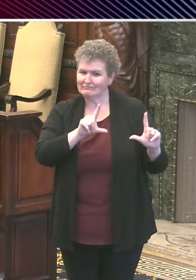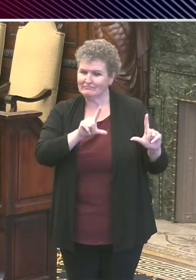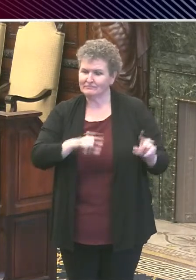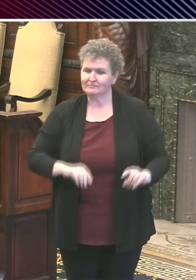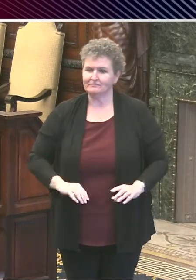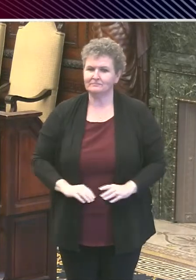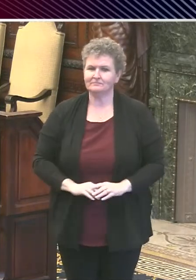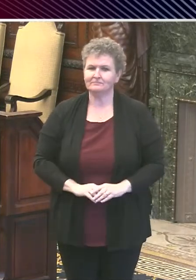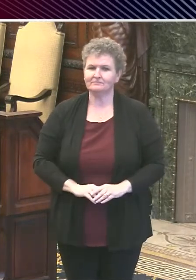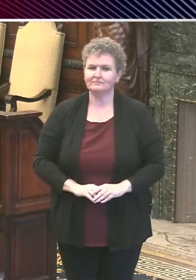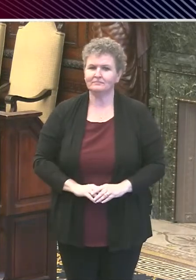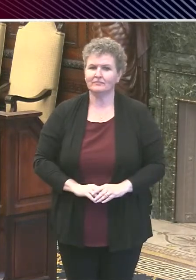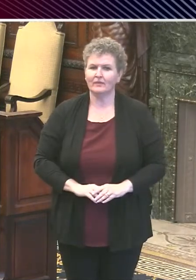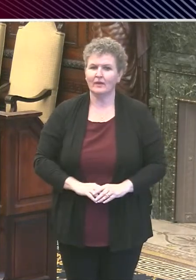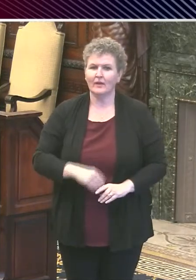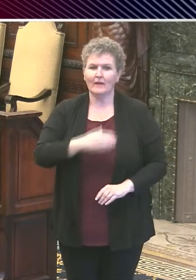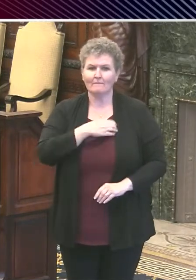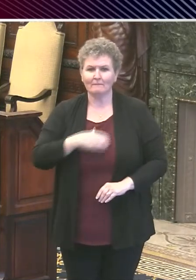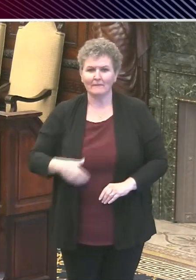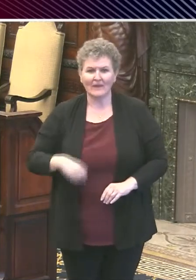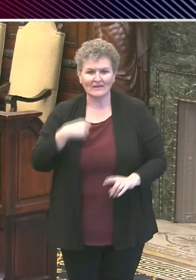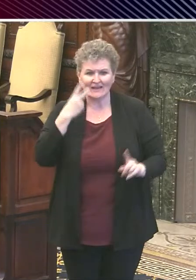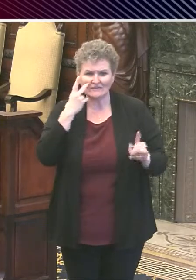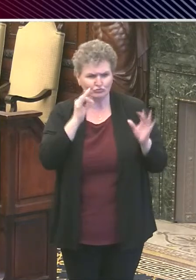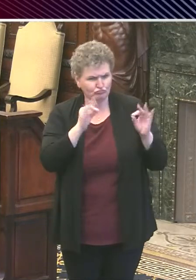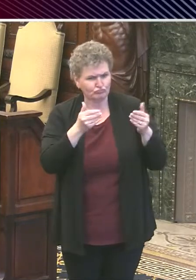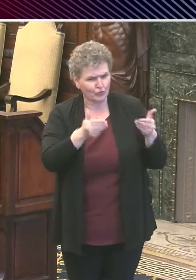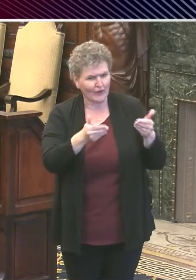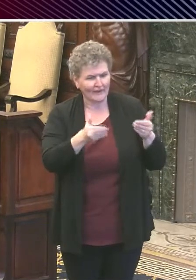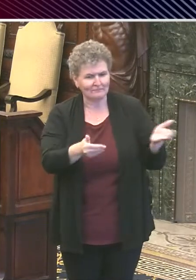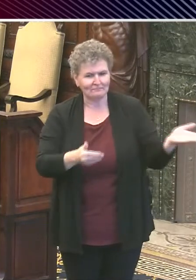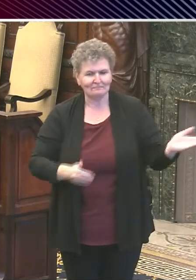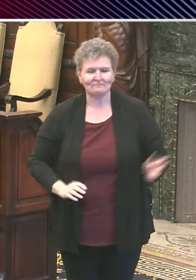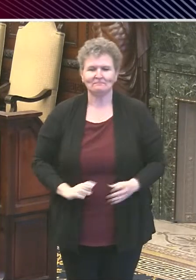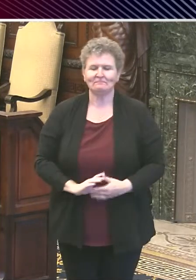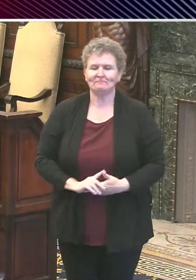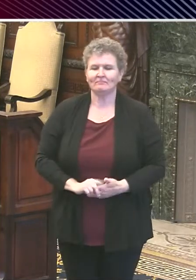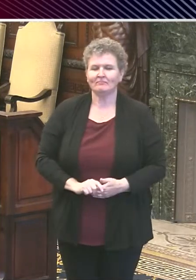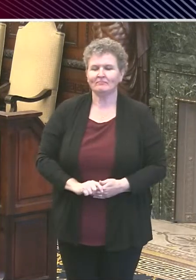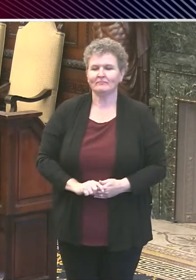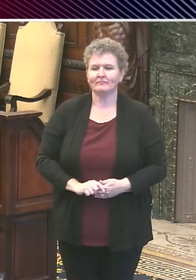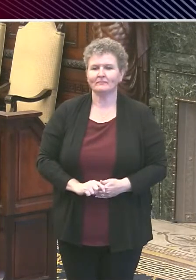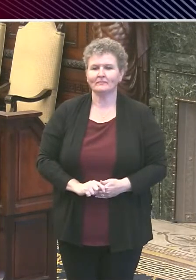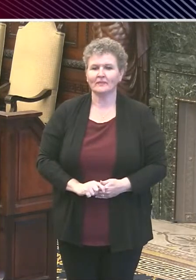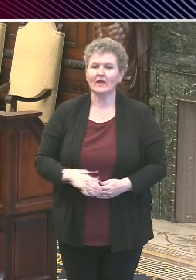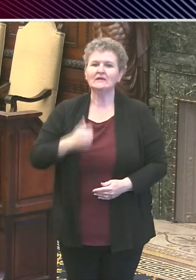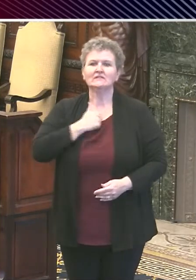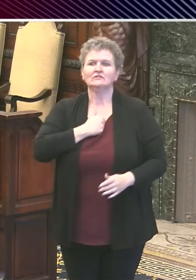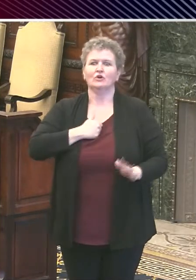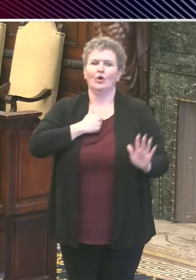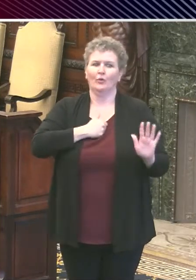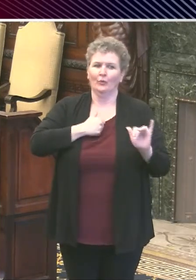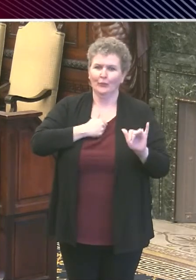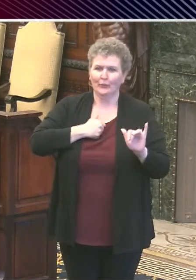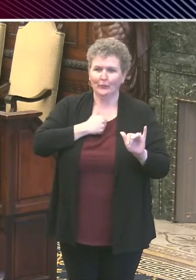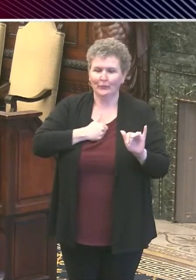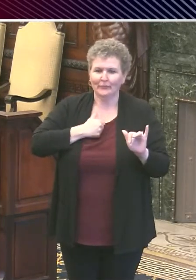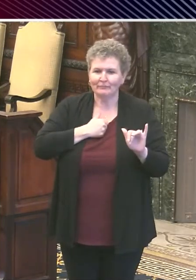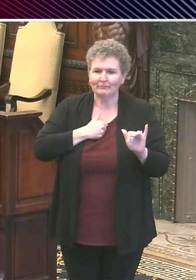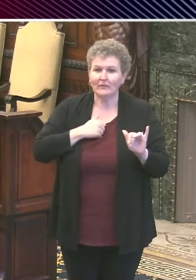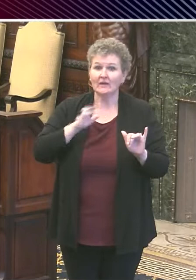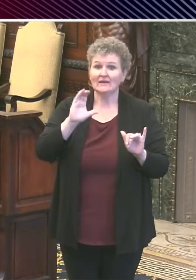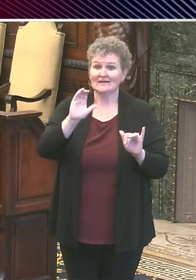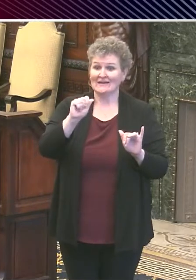I can see it. You're good. You're good. Yeah, you're good. I can see him. All right, sorry about that. So case counts